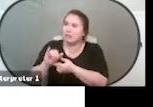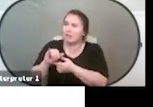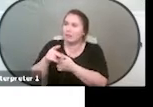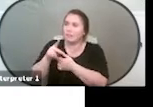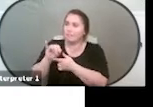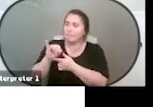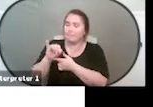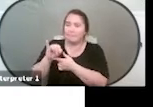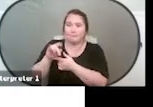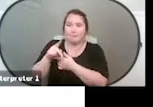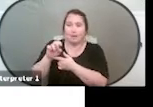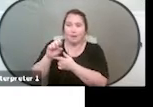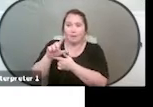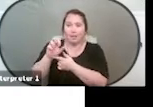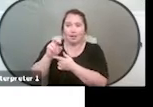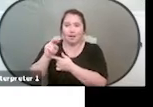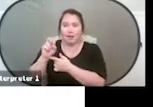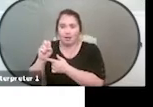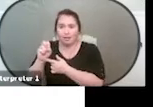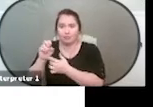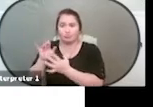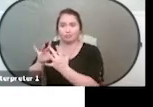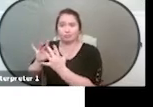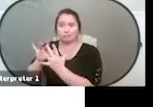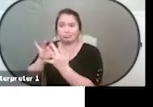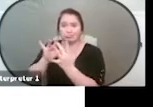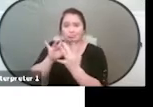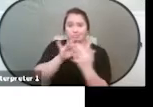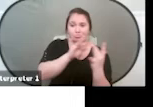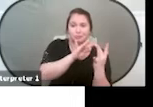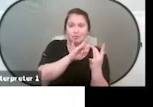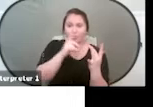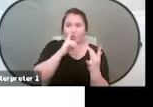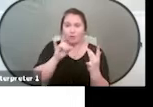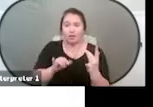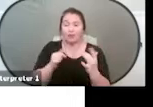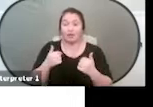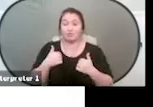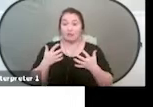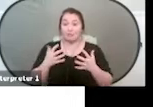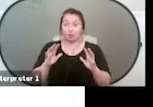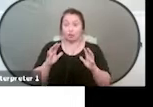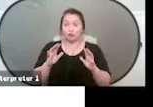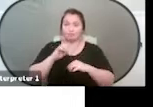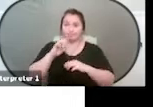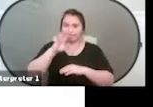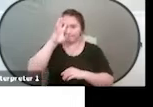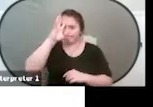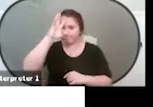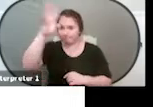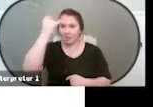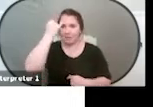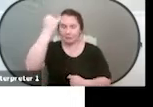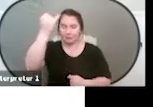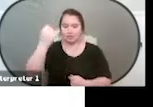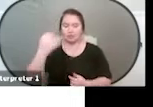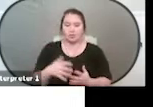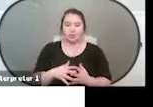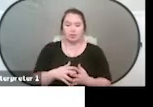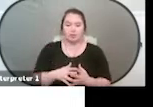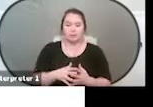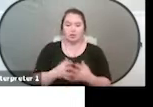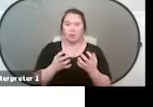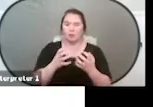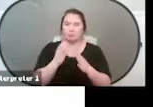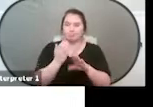I ended up in a group that worked on an idea to develop basically an early